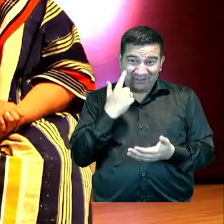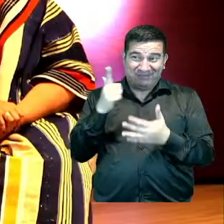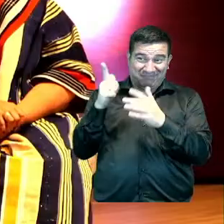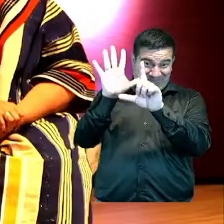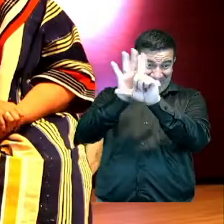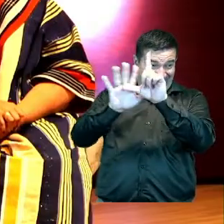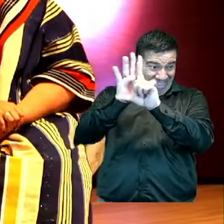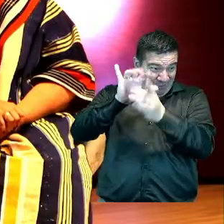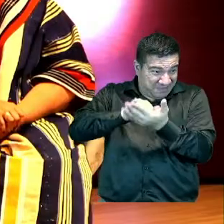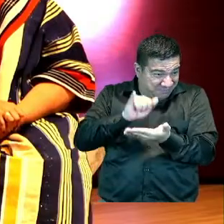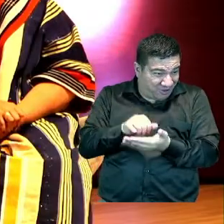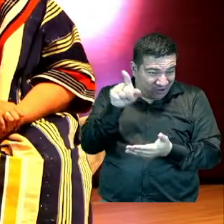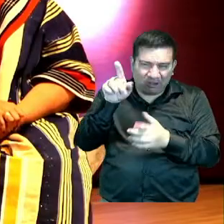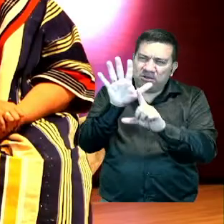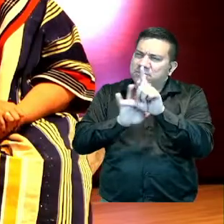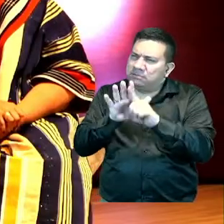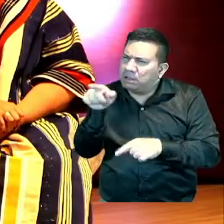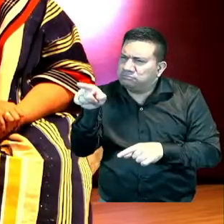And I'd seen your video